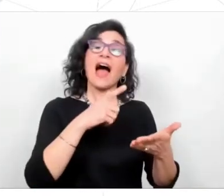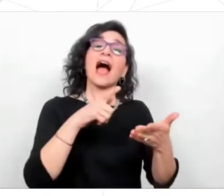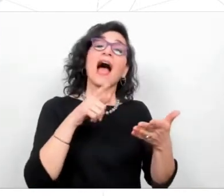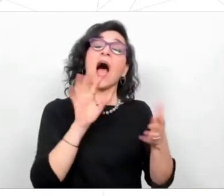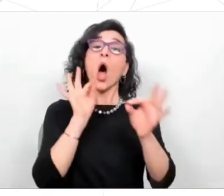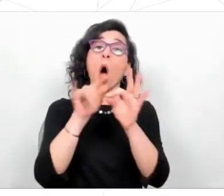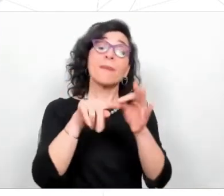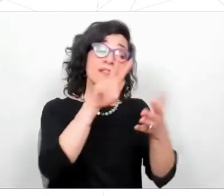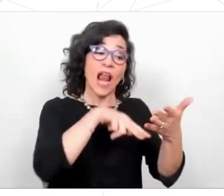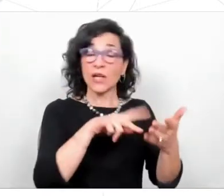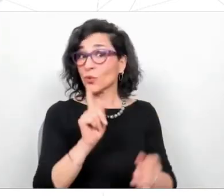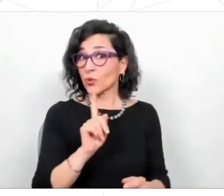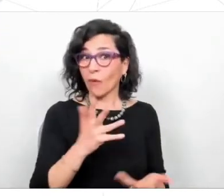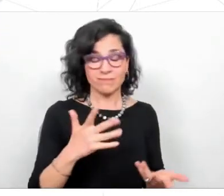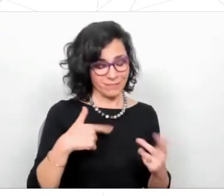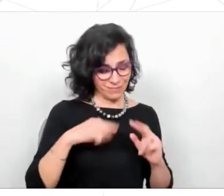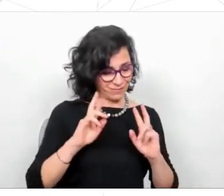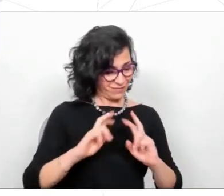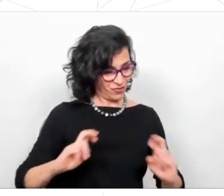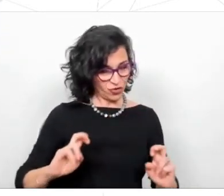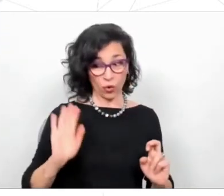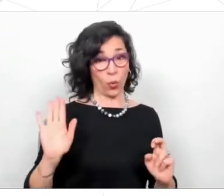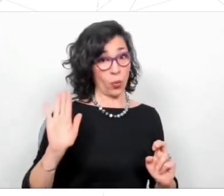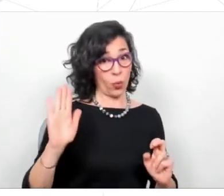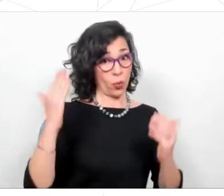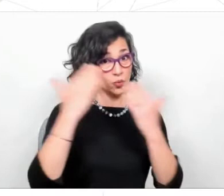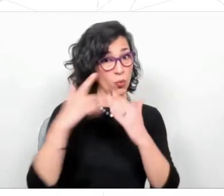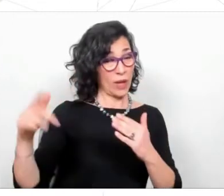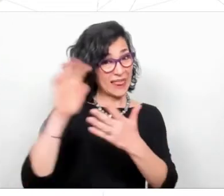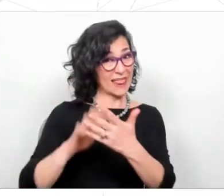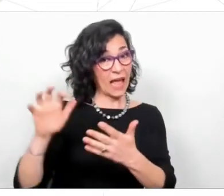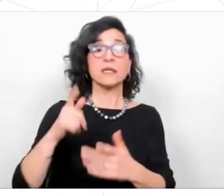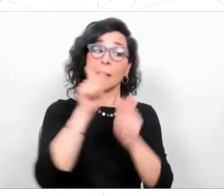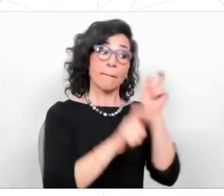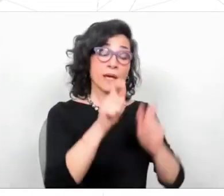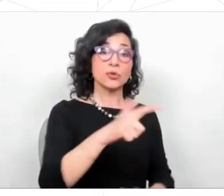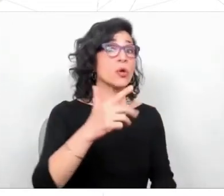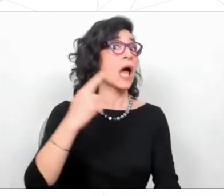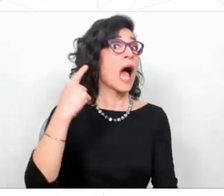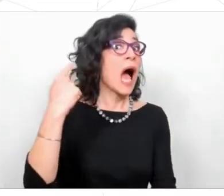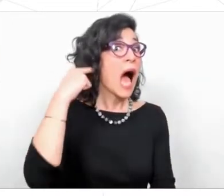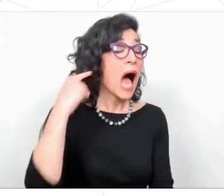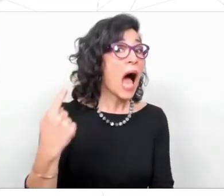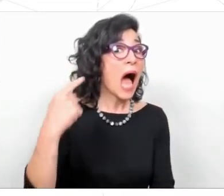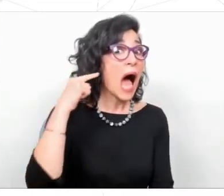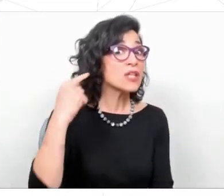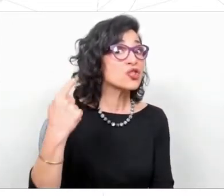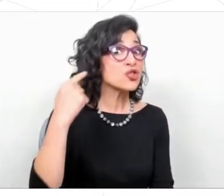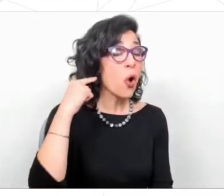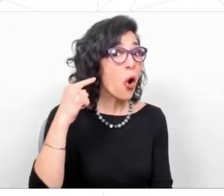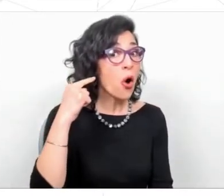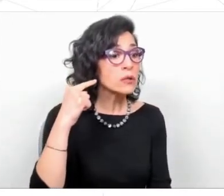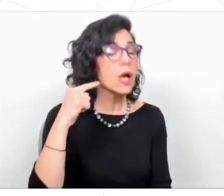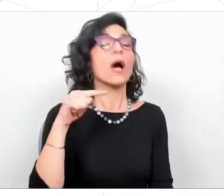And we find in our Shakespeare research that when people hear the text, it helps